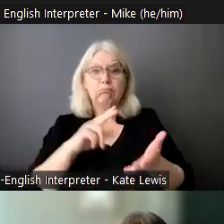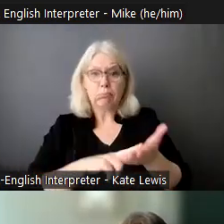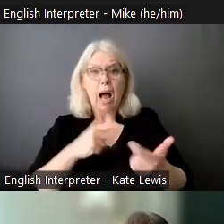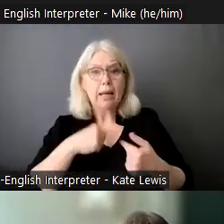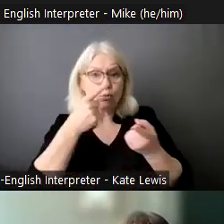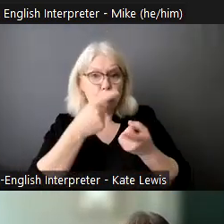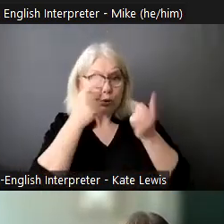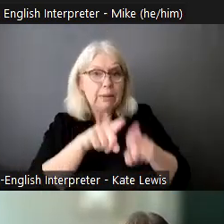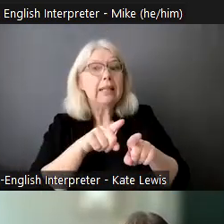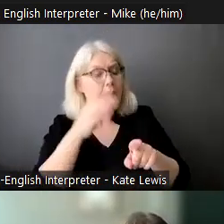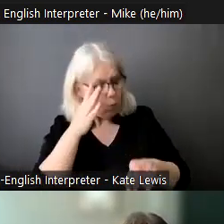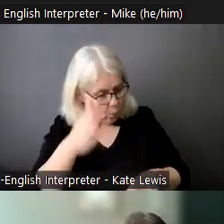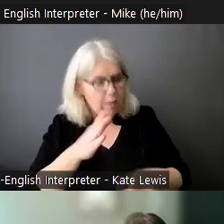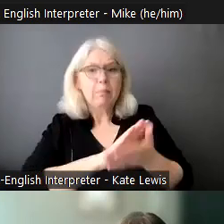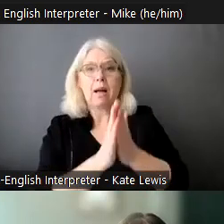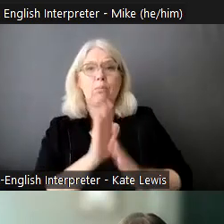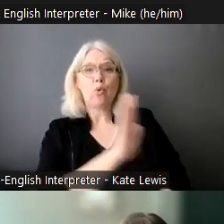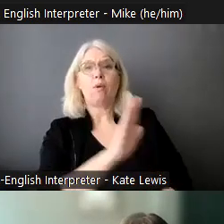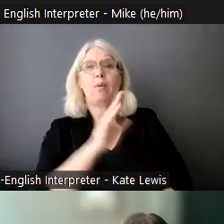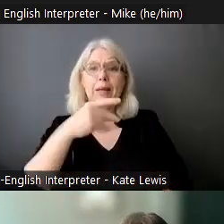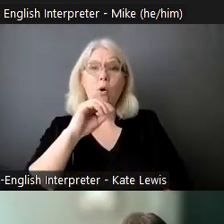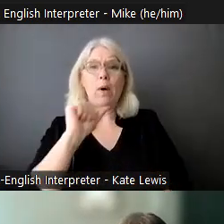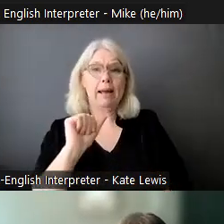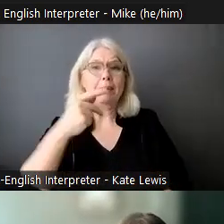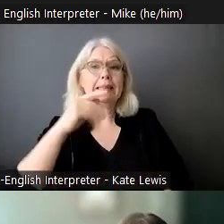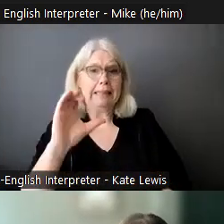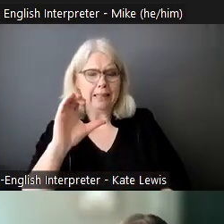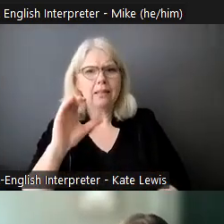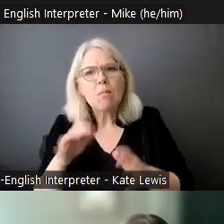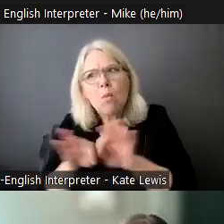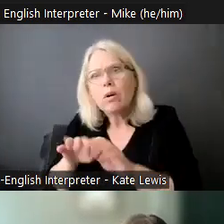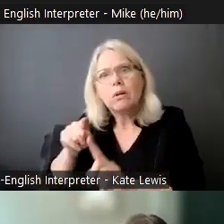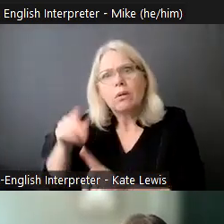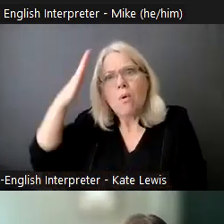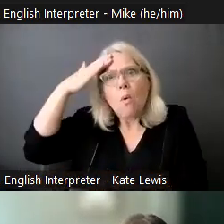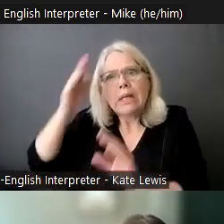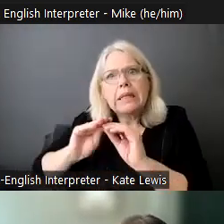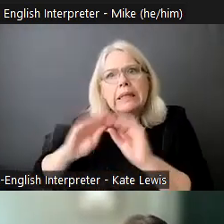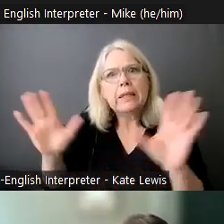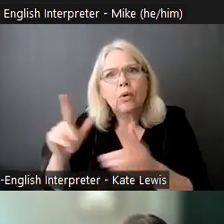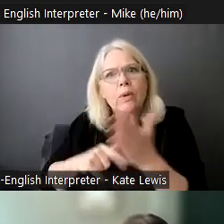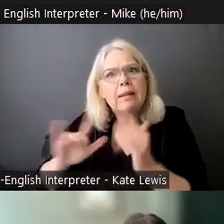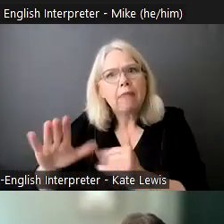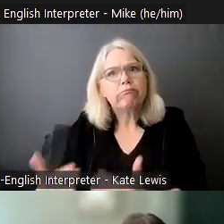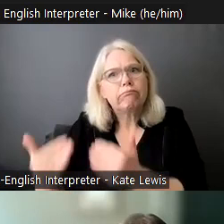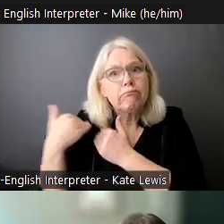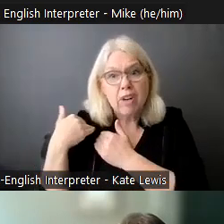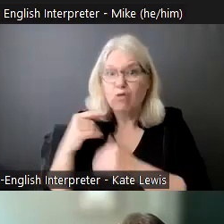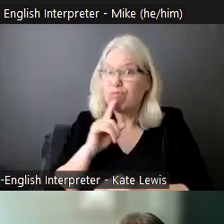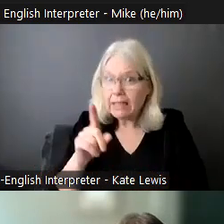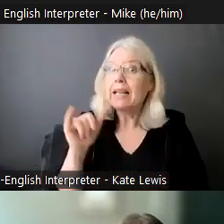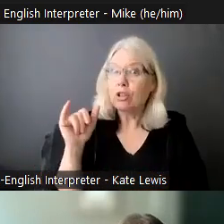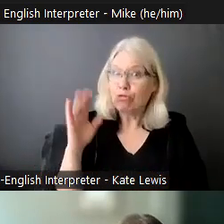fully understand what it is you're being asked to do and what is expected of you. Because this is a job. This